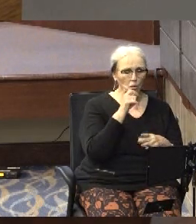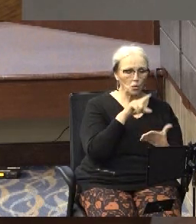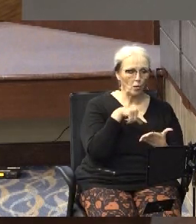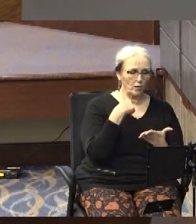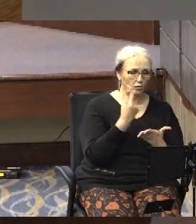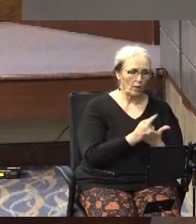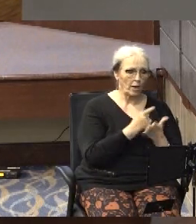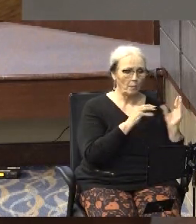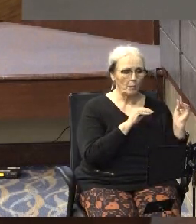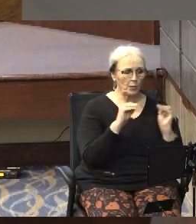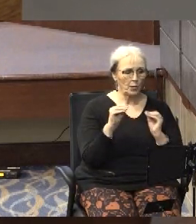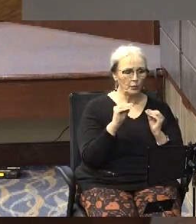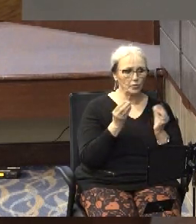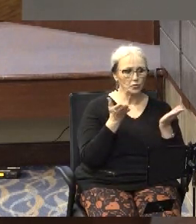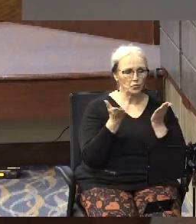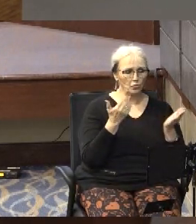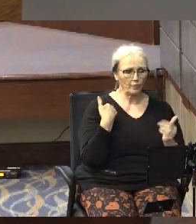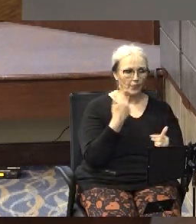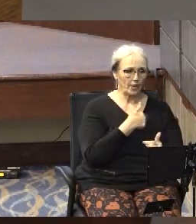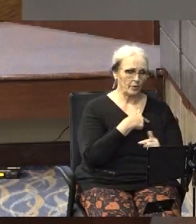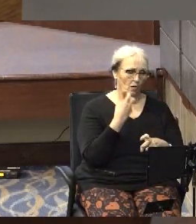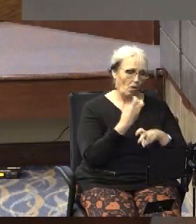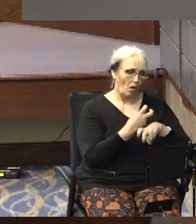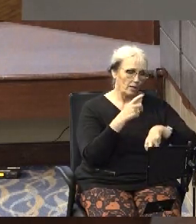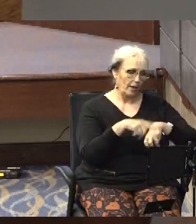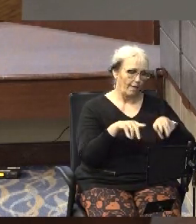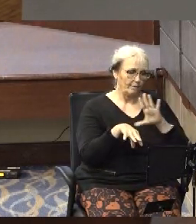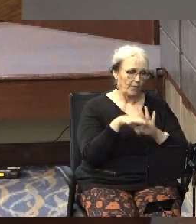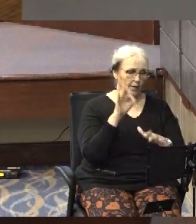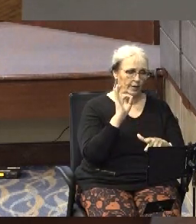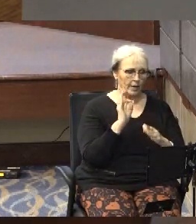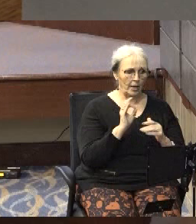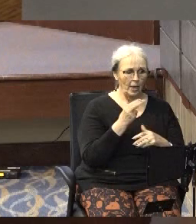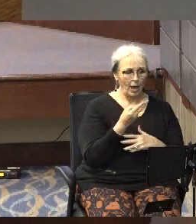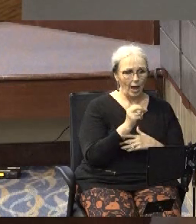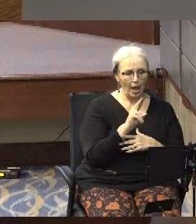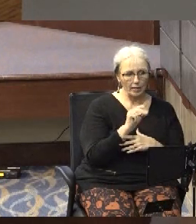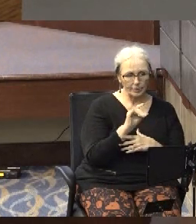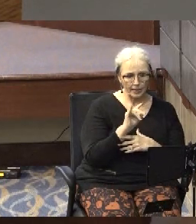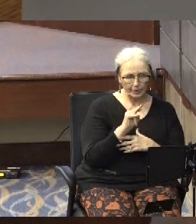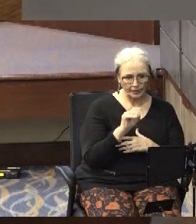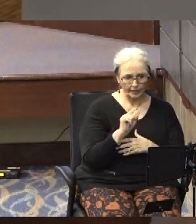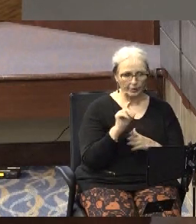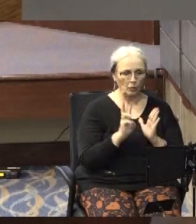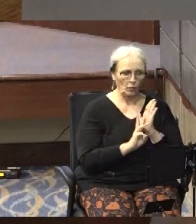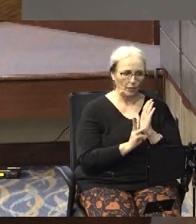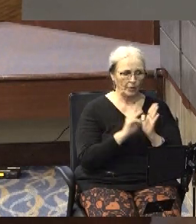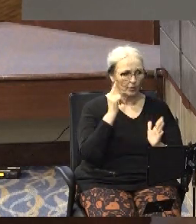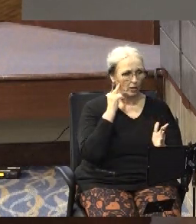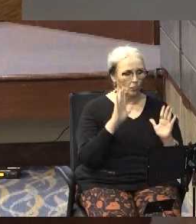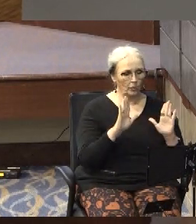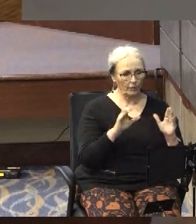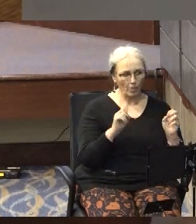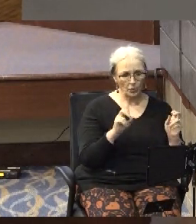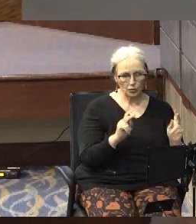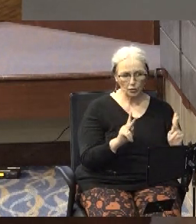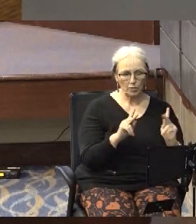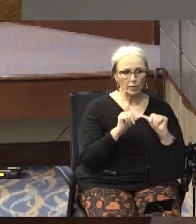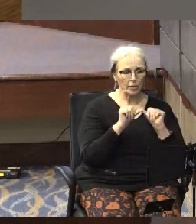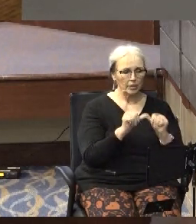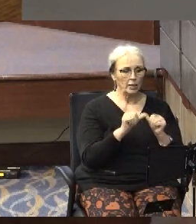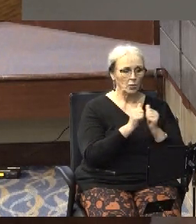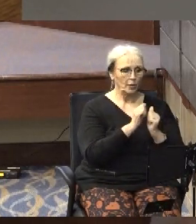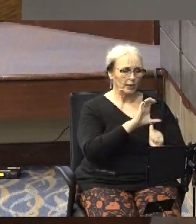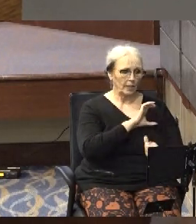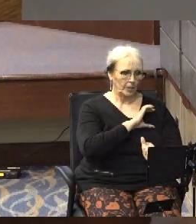have moved to come and serve us and have a hard time finding housing in Waco. And so we thought this would be a good opportunity to preserve the character of the neighborhood as